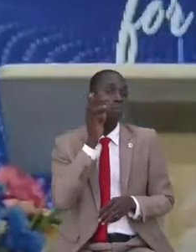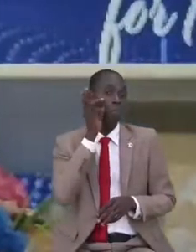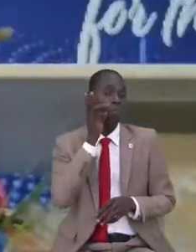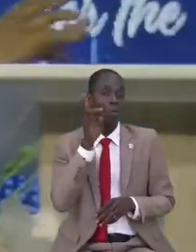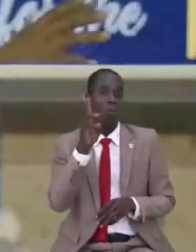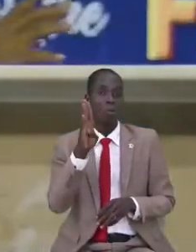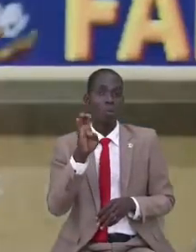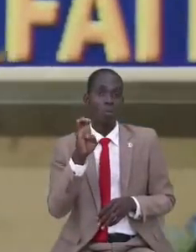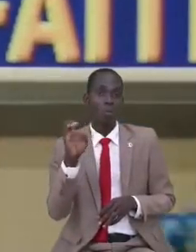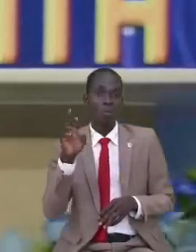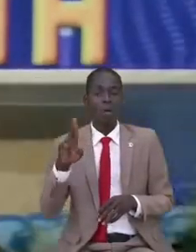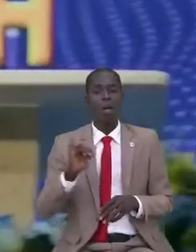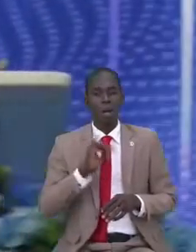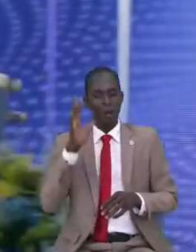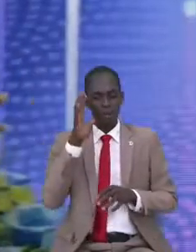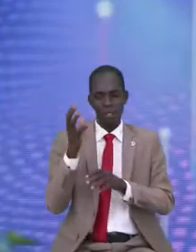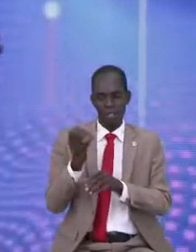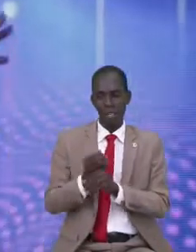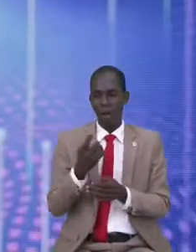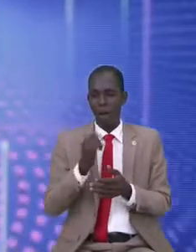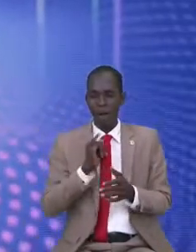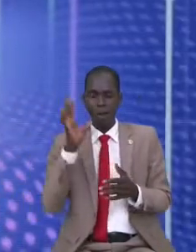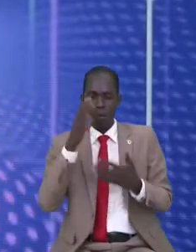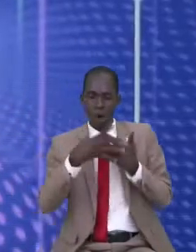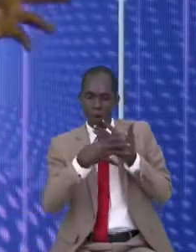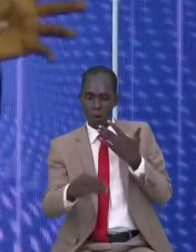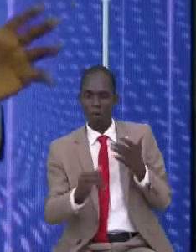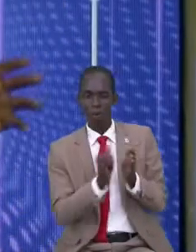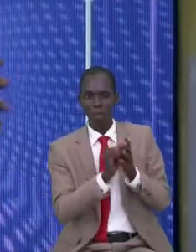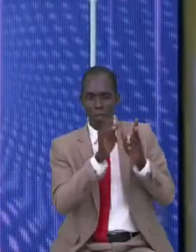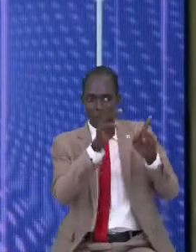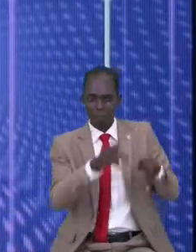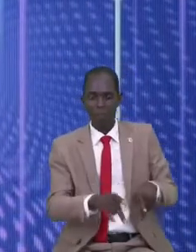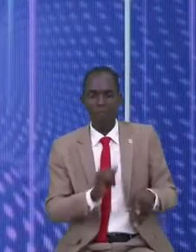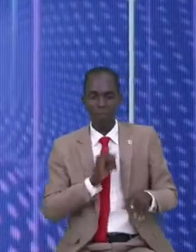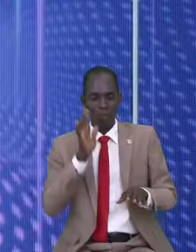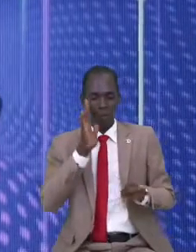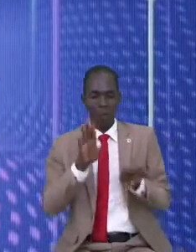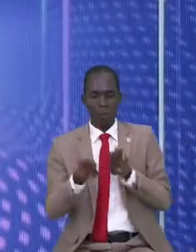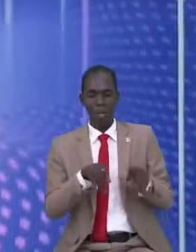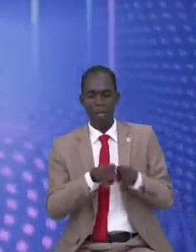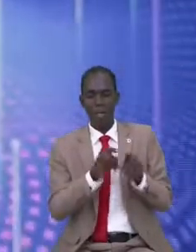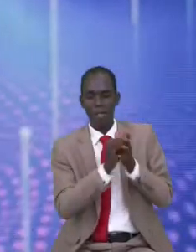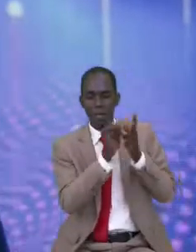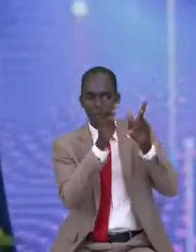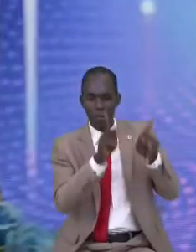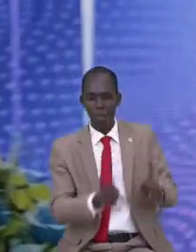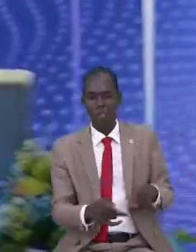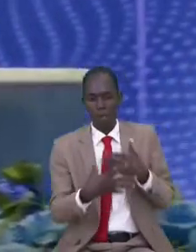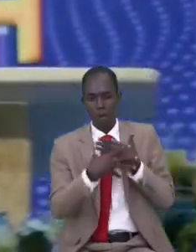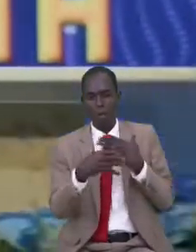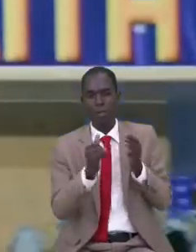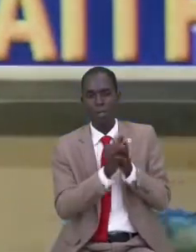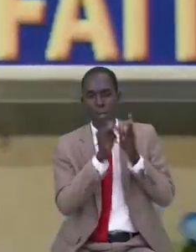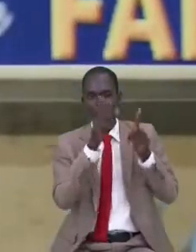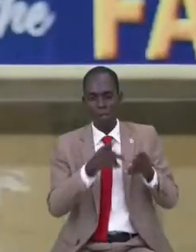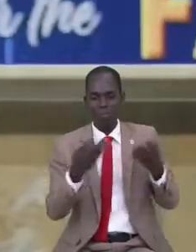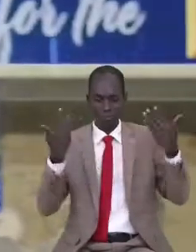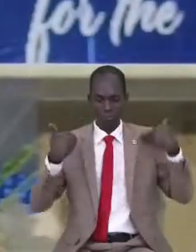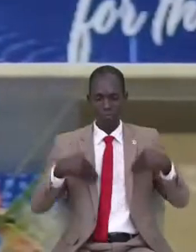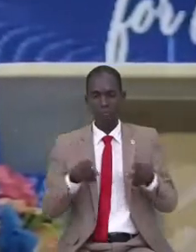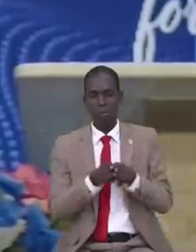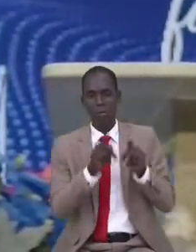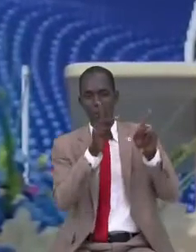bottle. If whatever he's doing, I'm going to act like him and dress like him and talk like